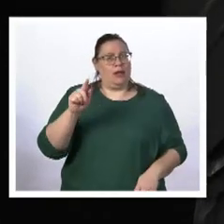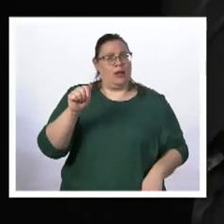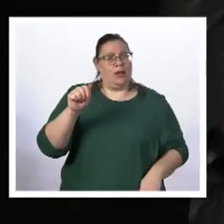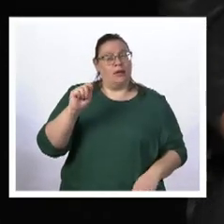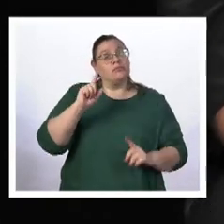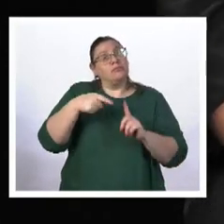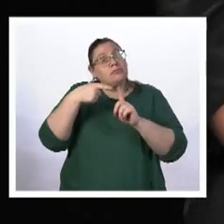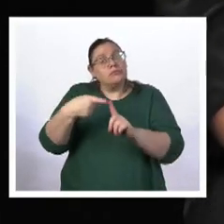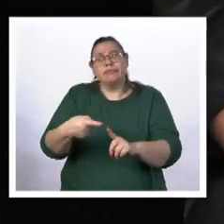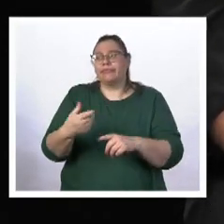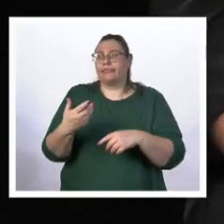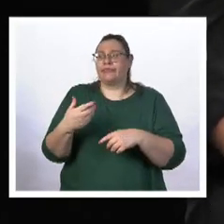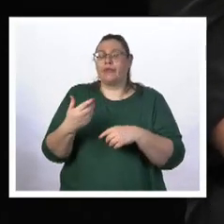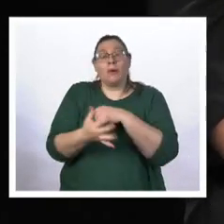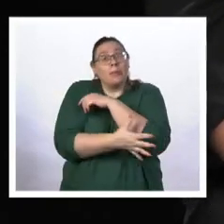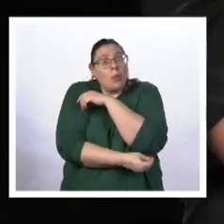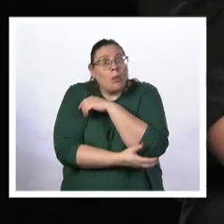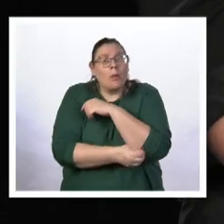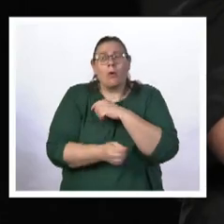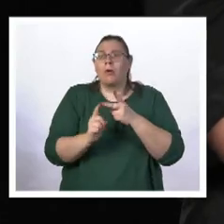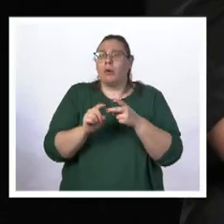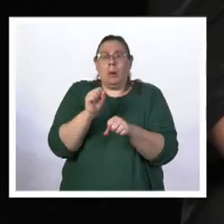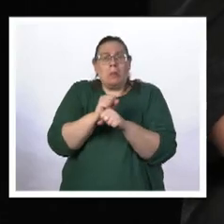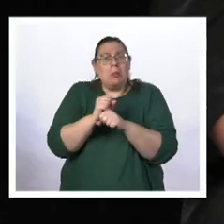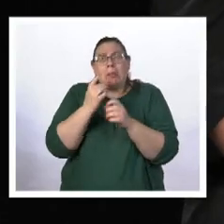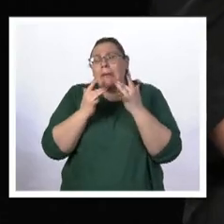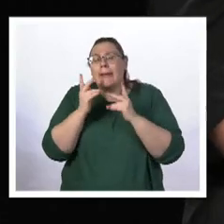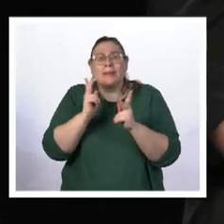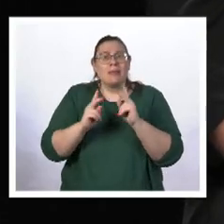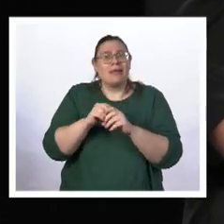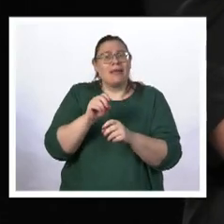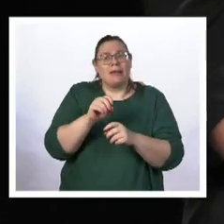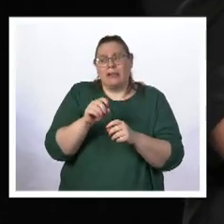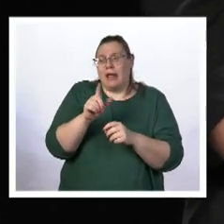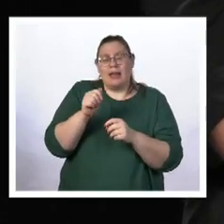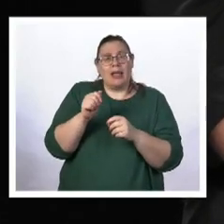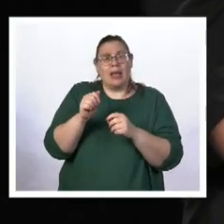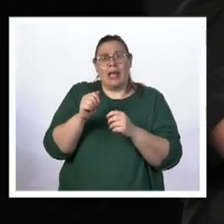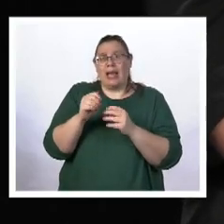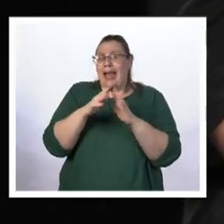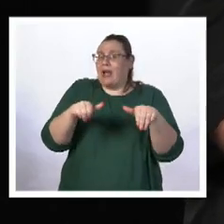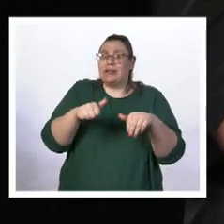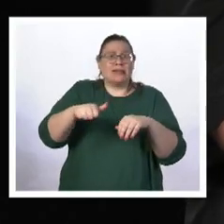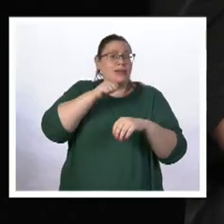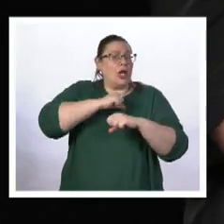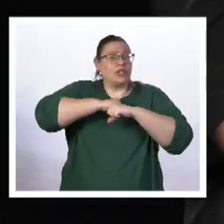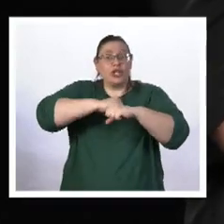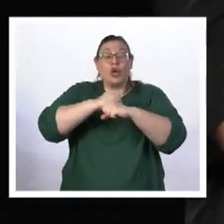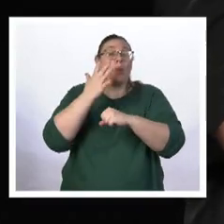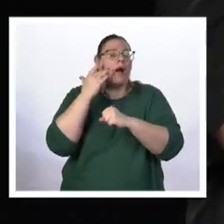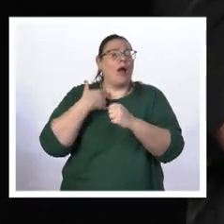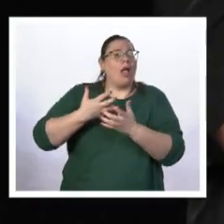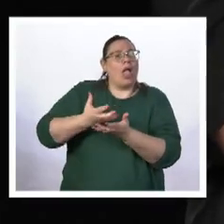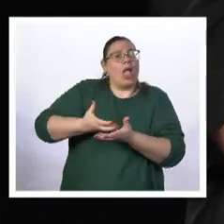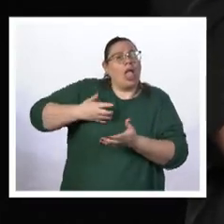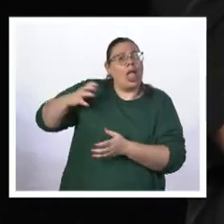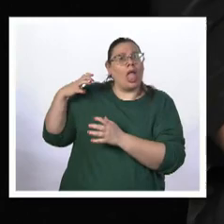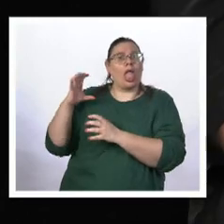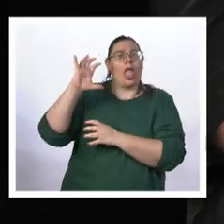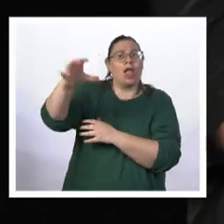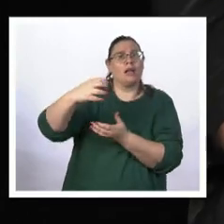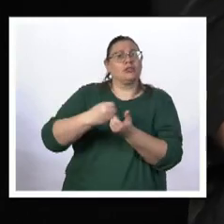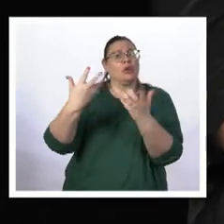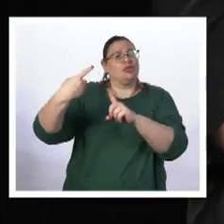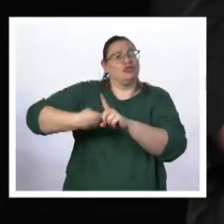know, poor and working people in Los Angeles where their housing is insecure because they are so rent burdened. You know, there's a huge proportion of people